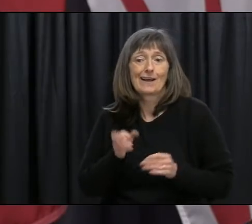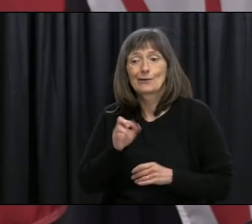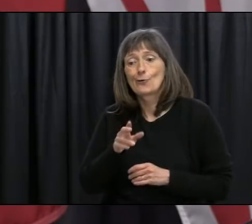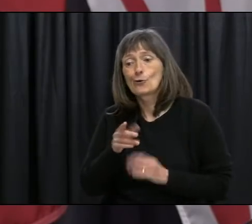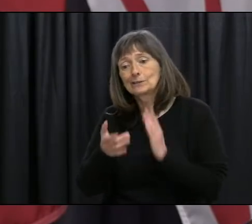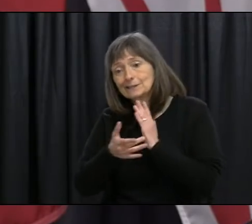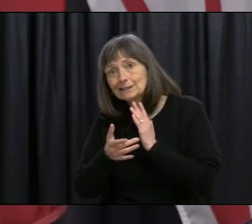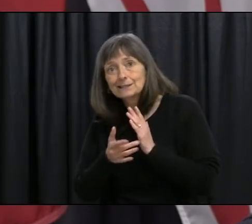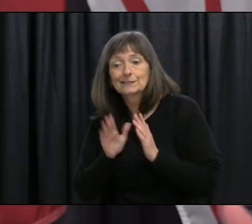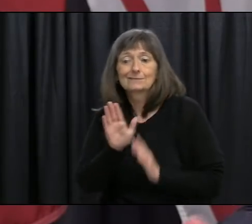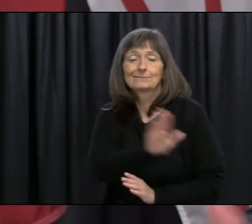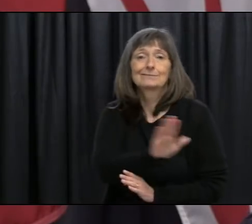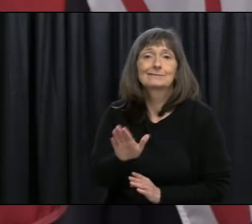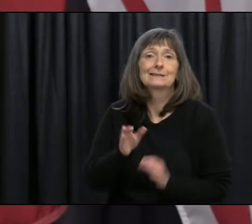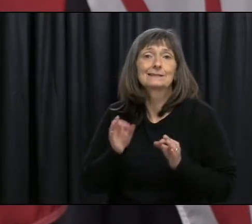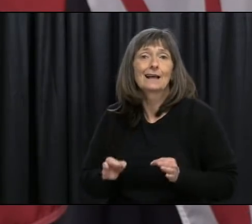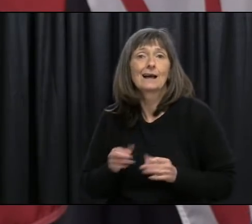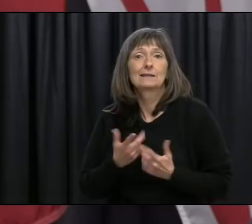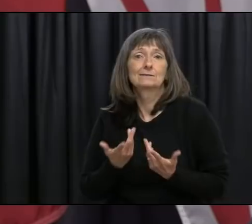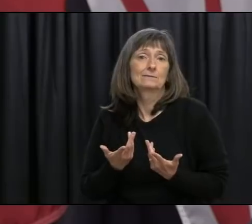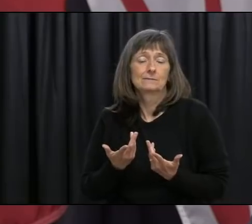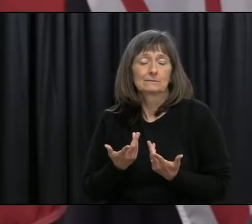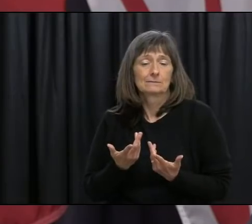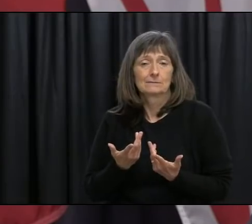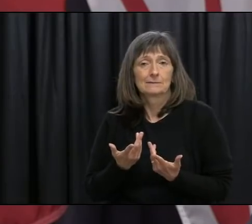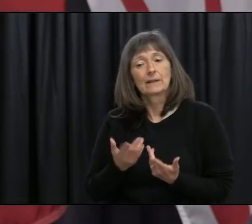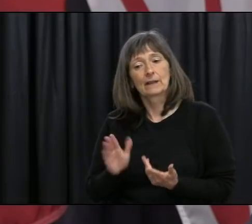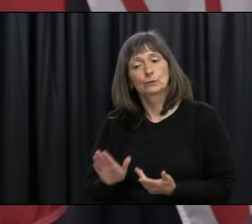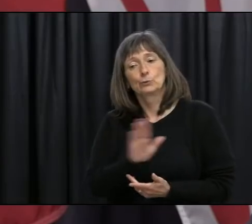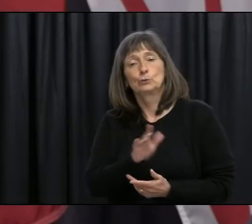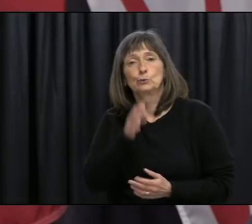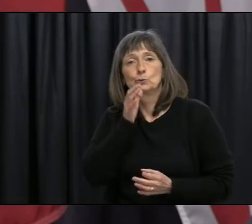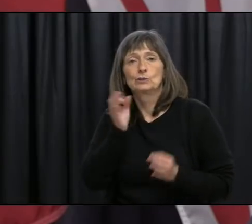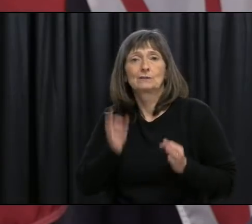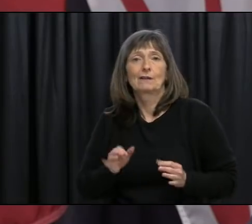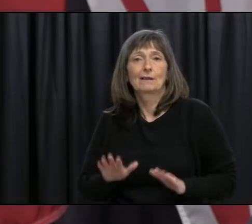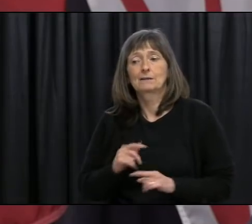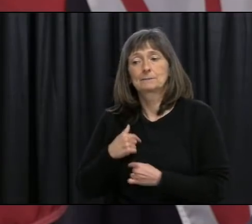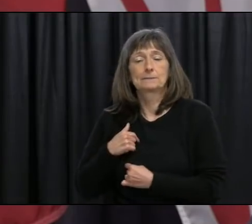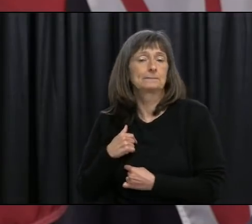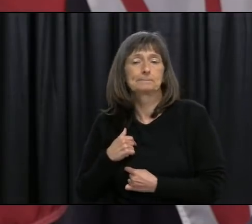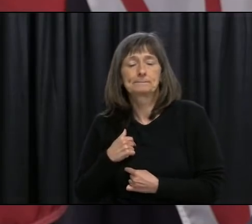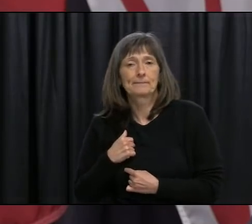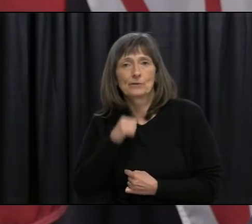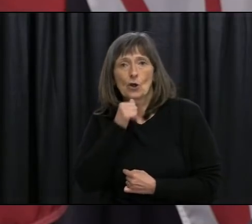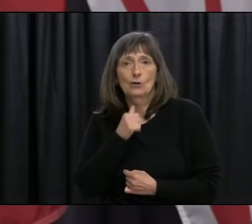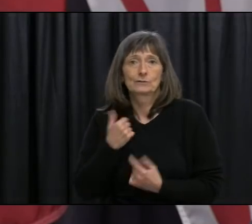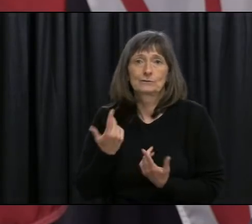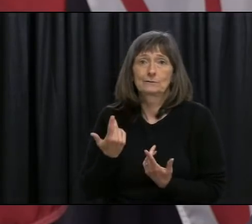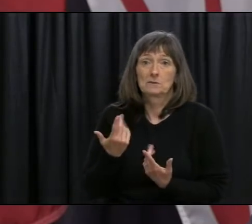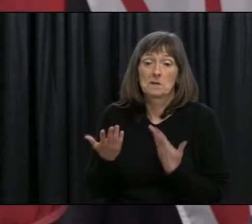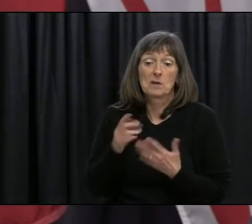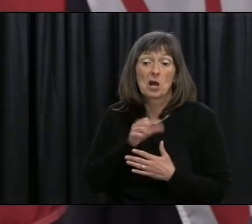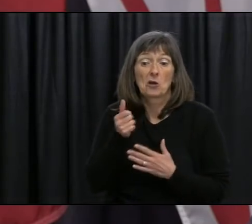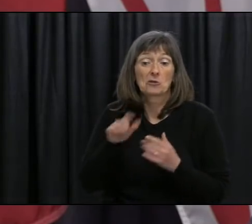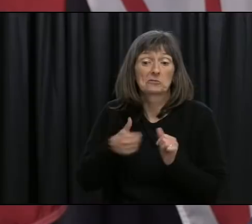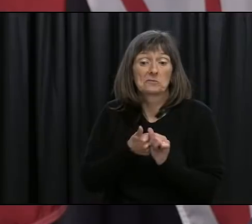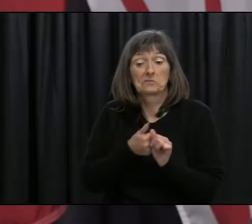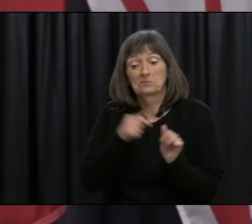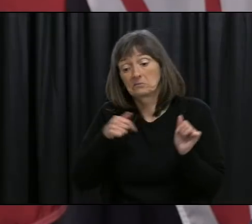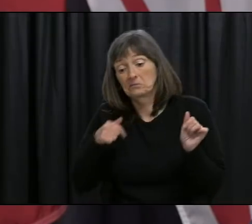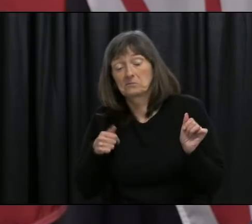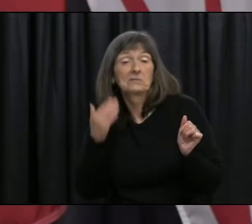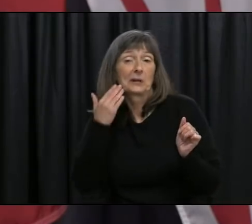those tests and so on, or those that require this screening on a regular basis. So I'm sure that we'll get